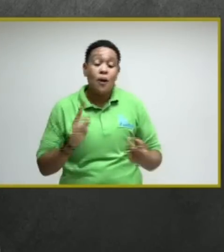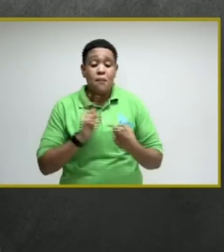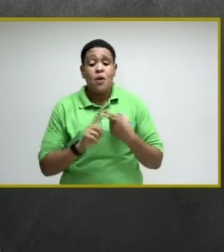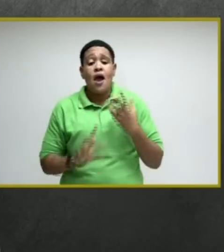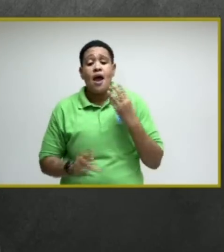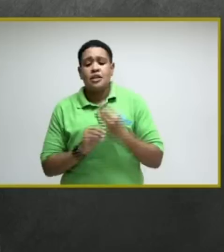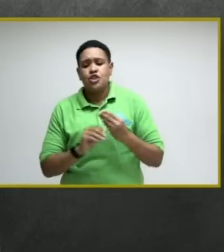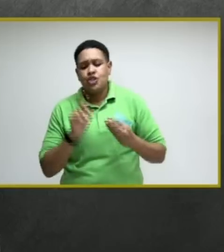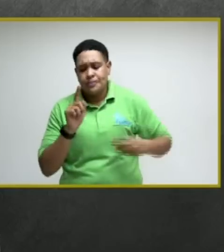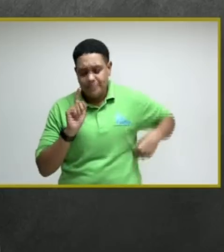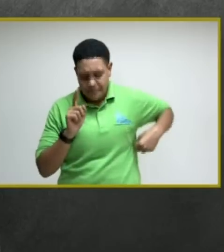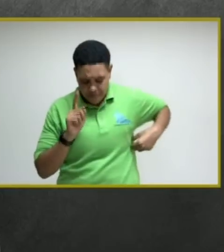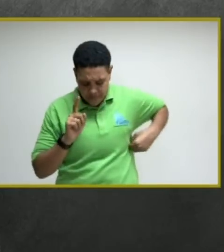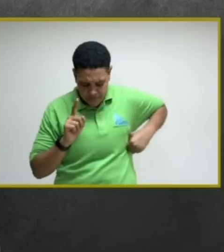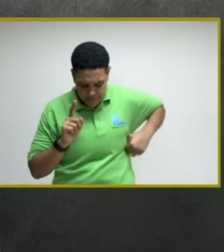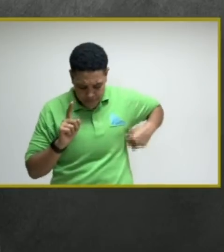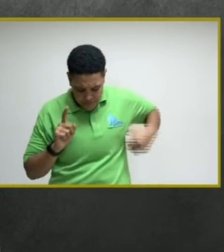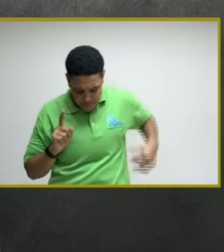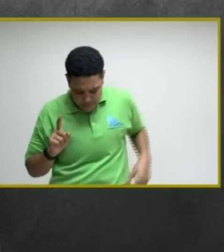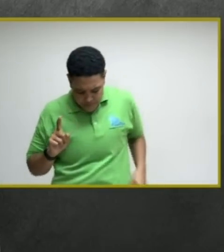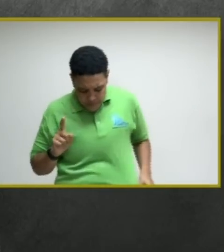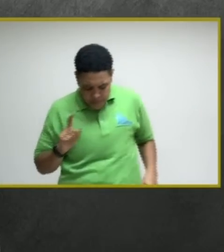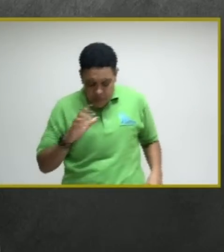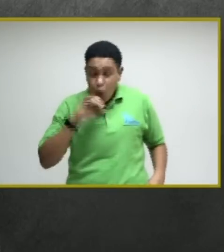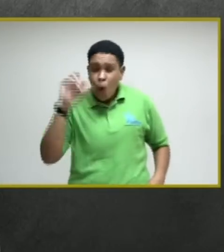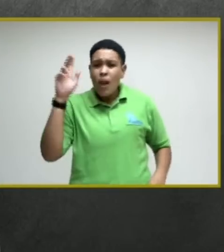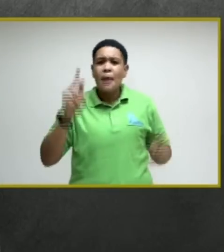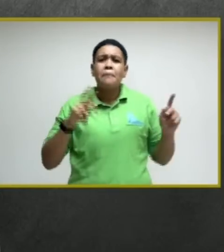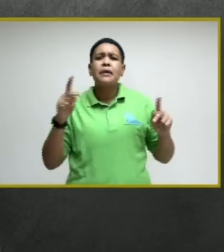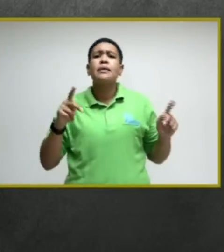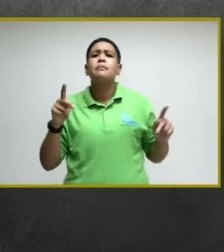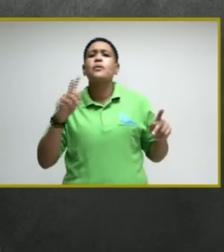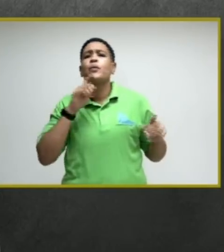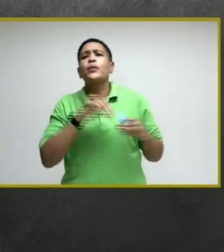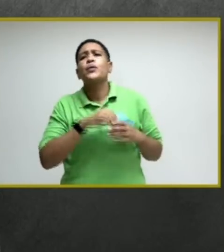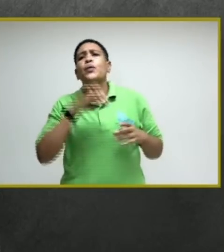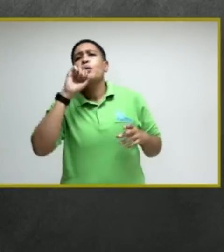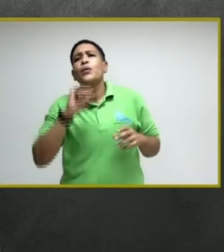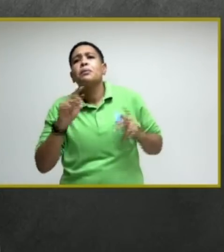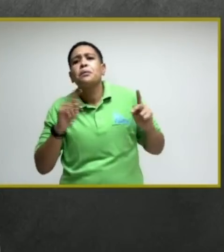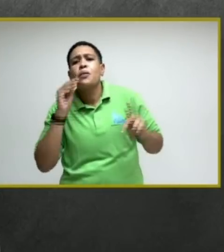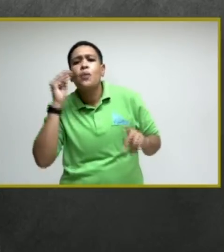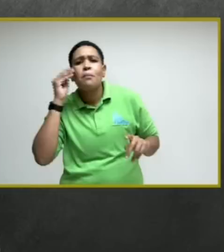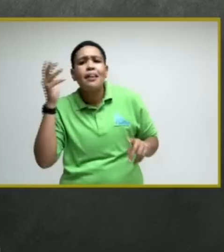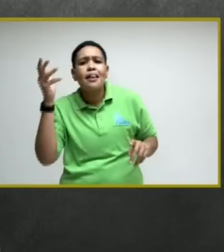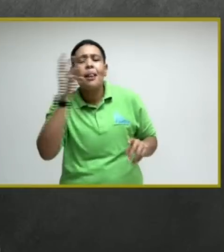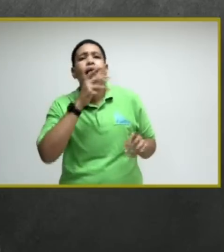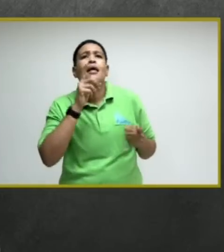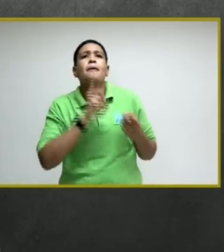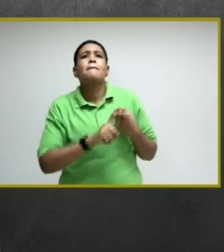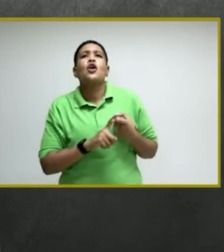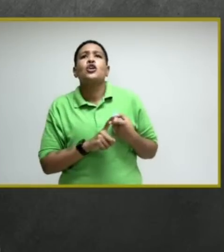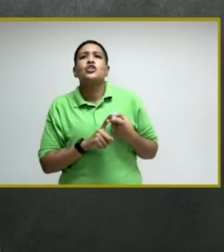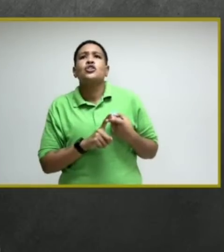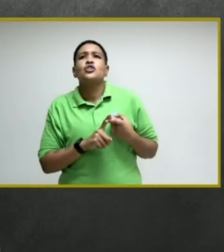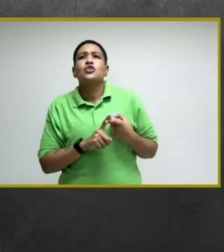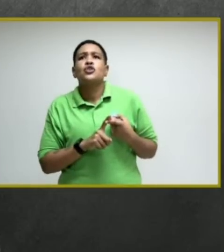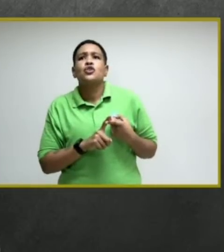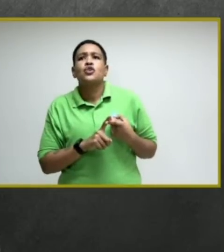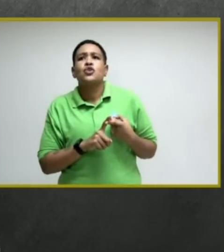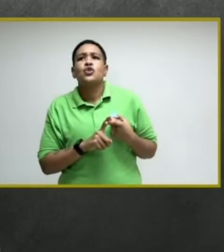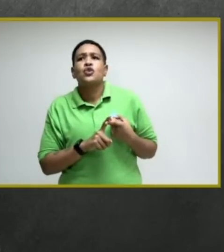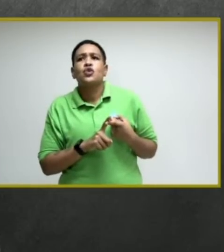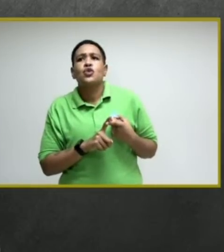Also, senior citizens who are in old people's homes, and also those who